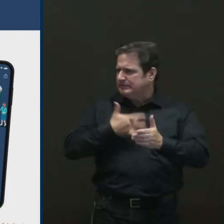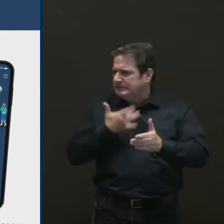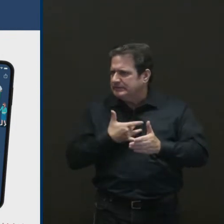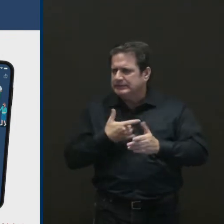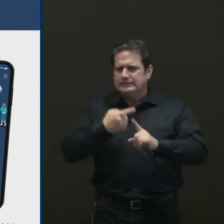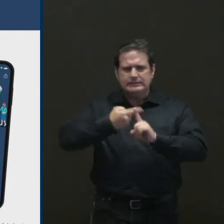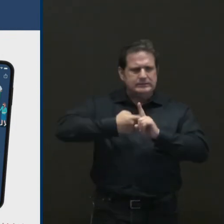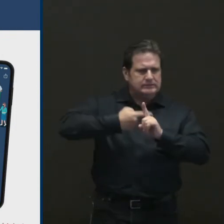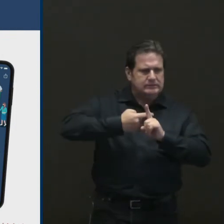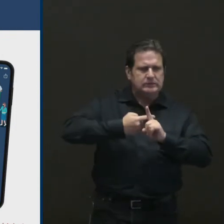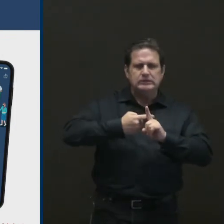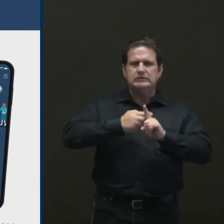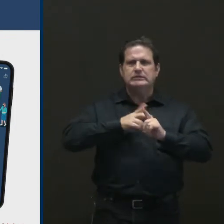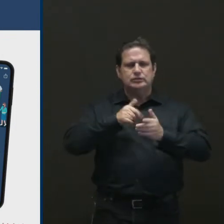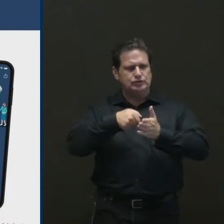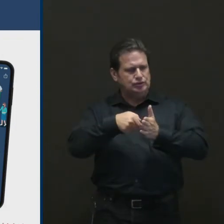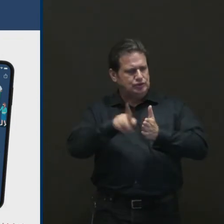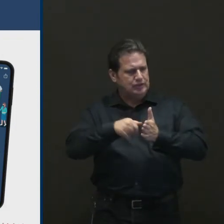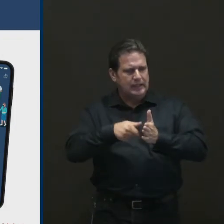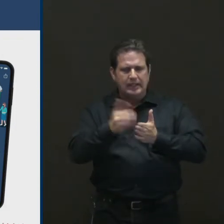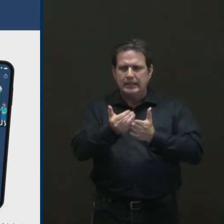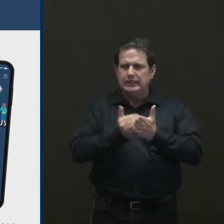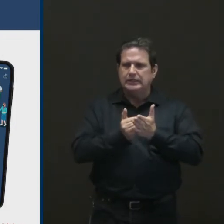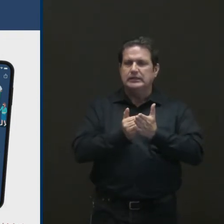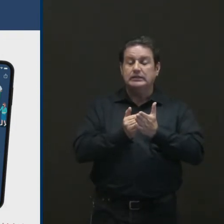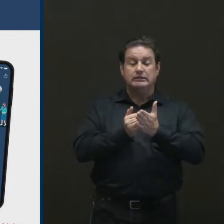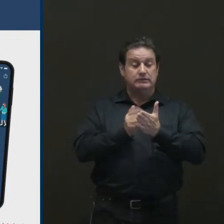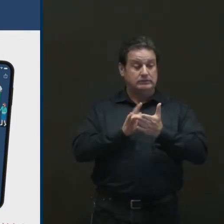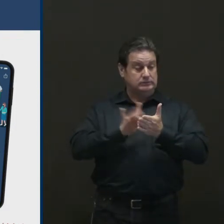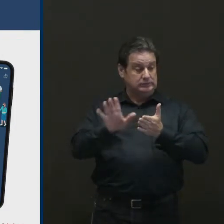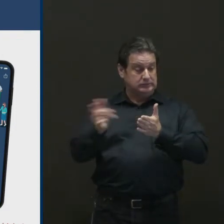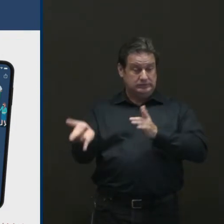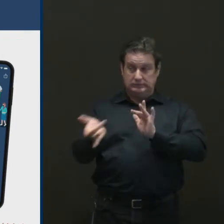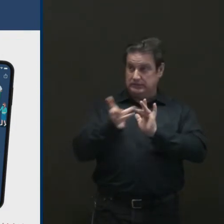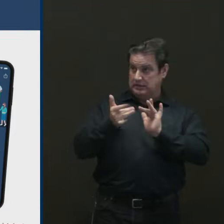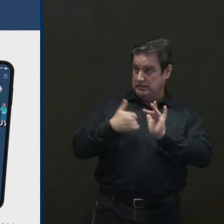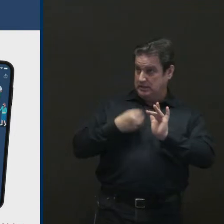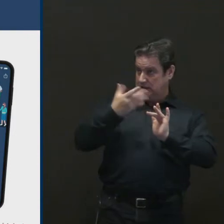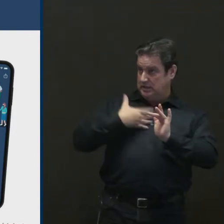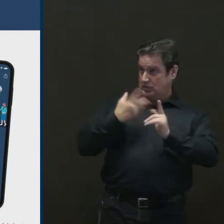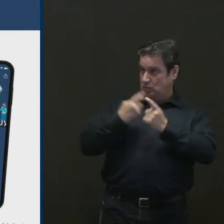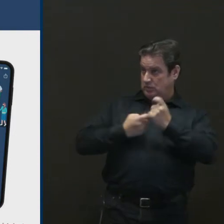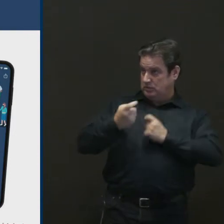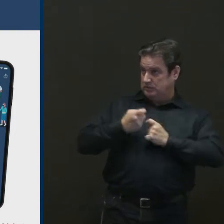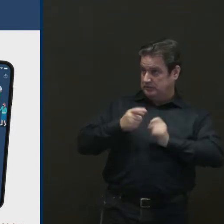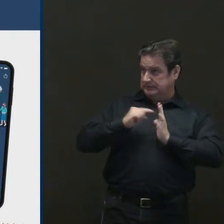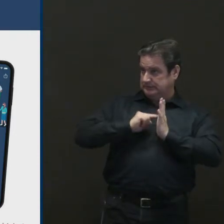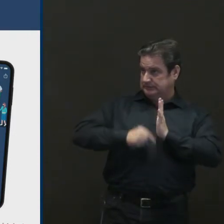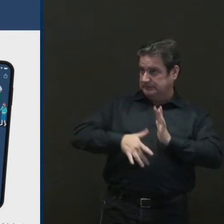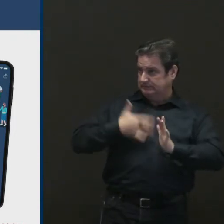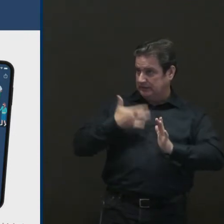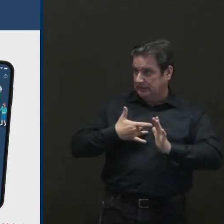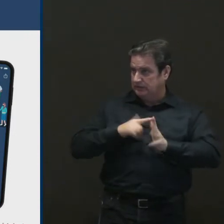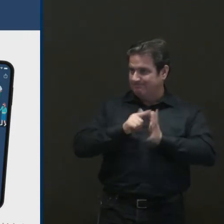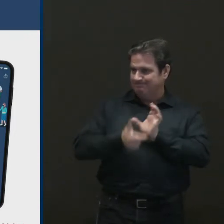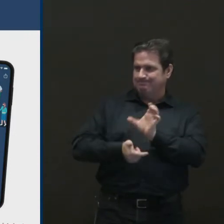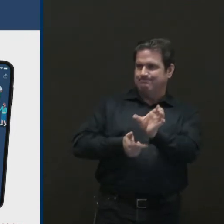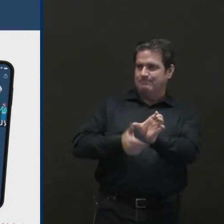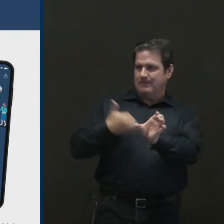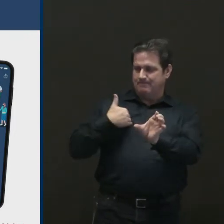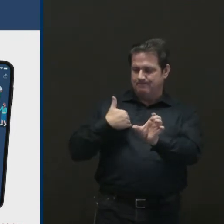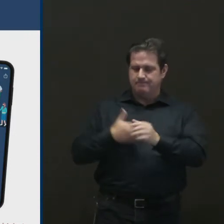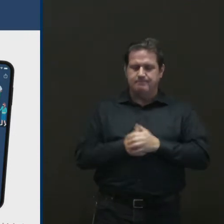review that list at any time, including if they're called by a contact tracer who is going to ask them about the symptoms they have or haven't been